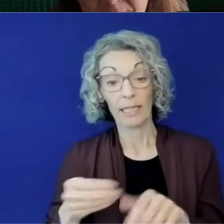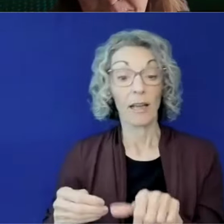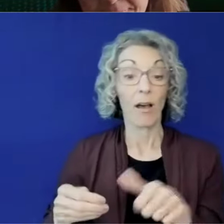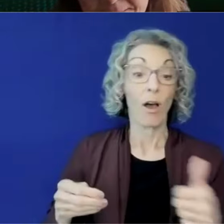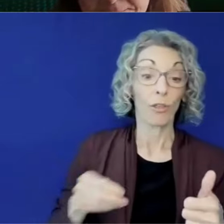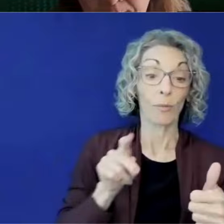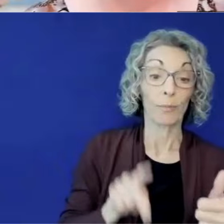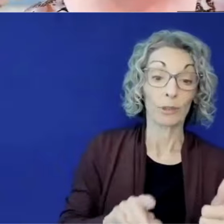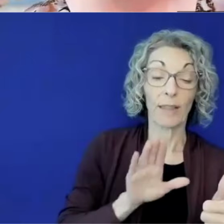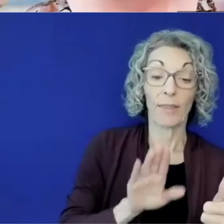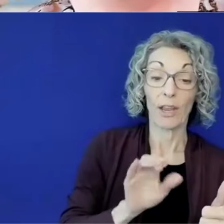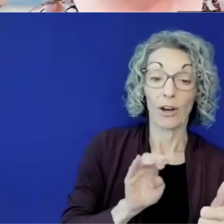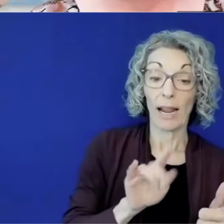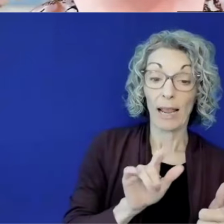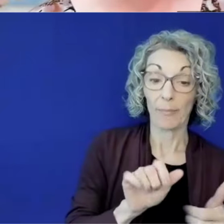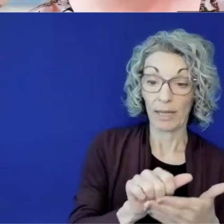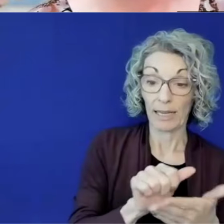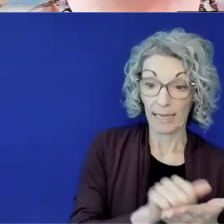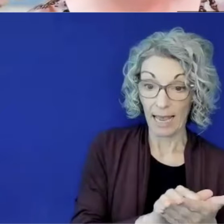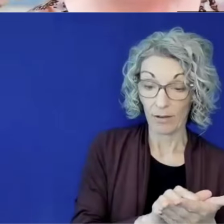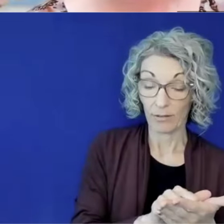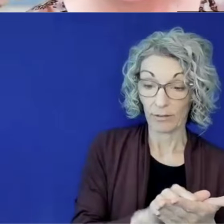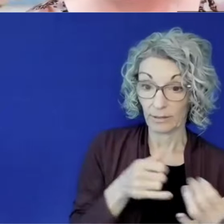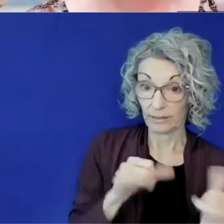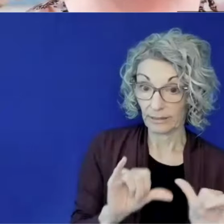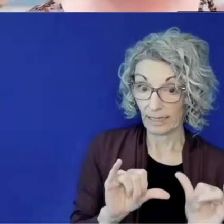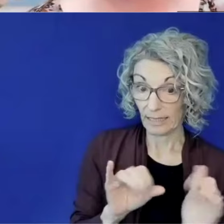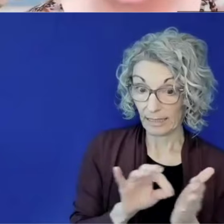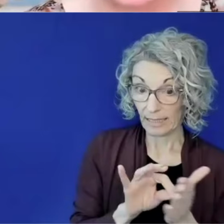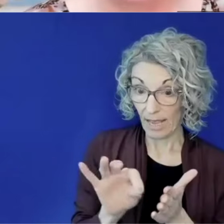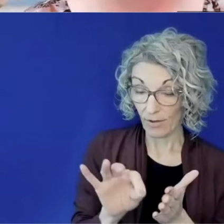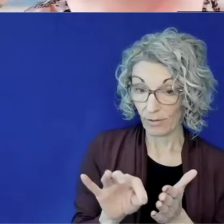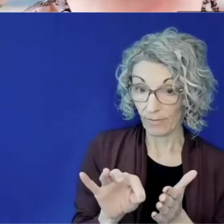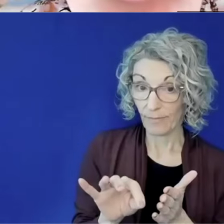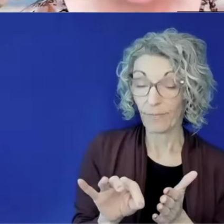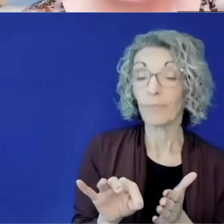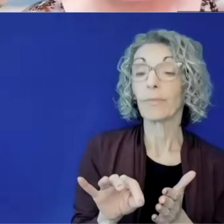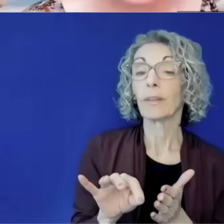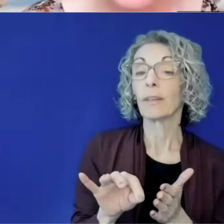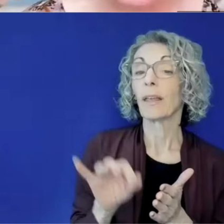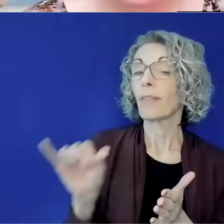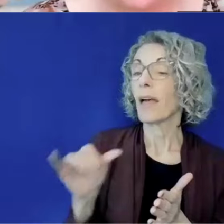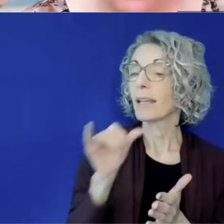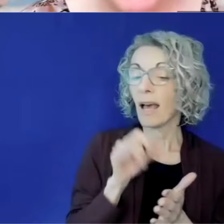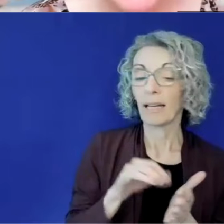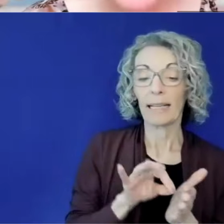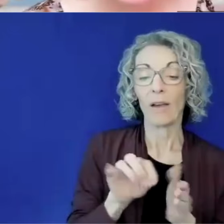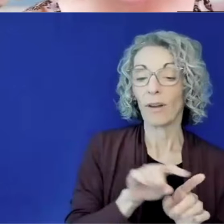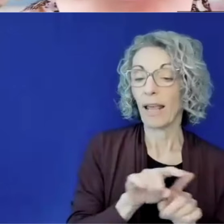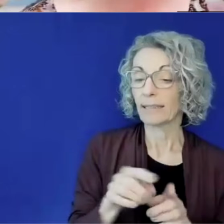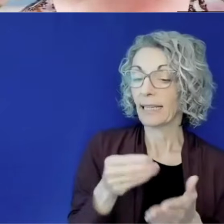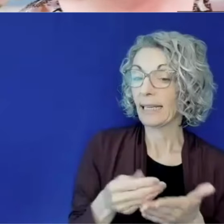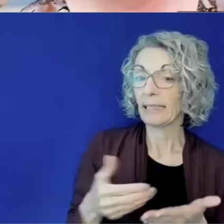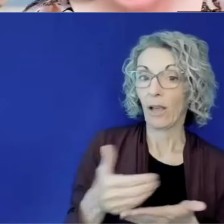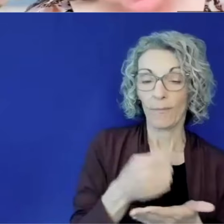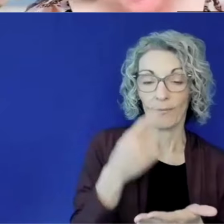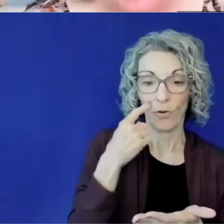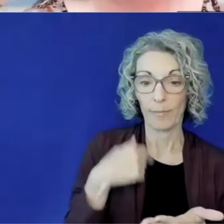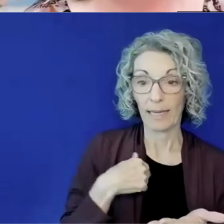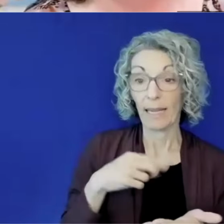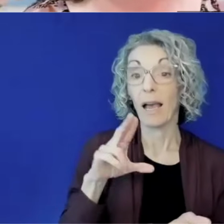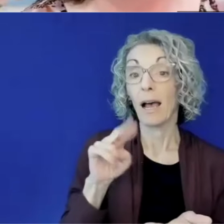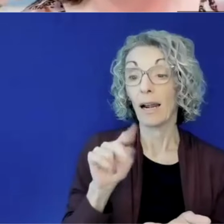income? So if somebody else deposits money into my ABLE account directly, it doesn't count as income for me unless it's